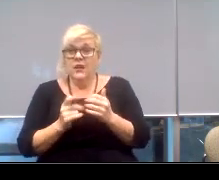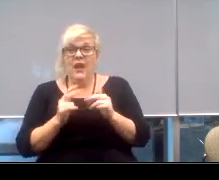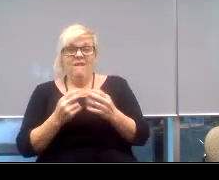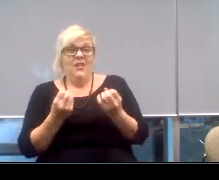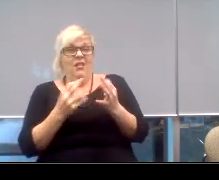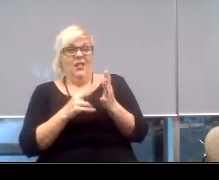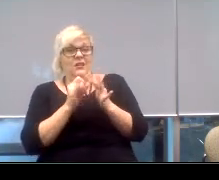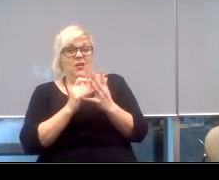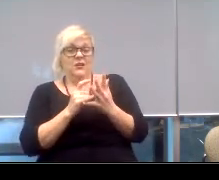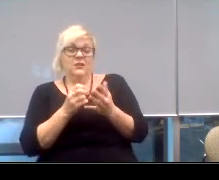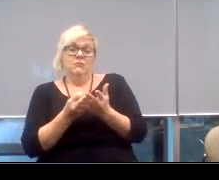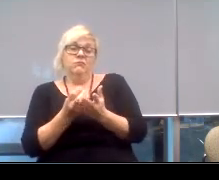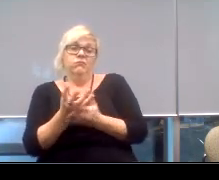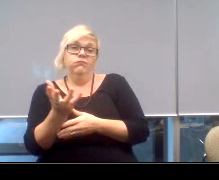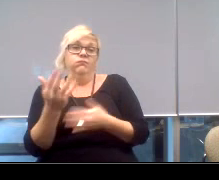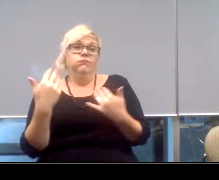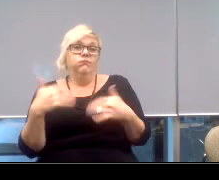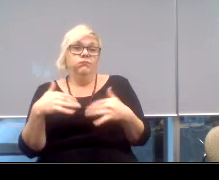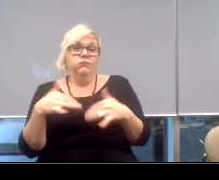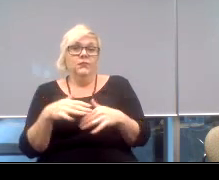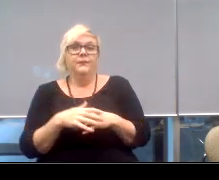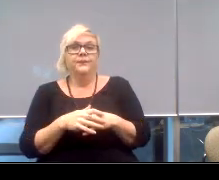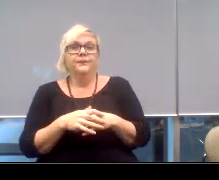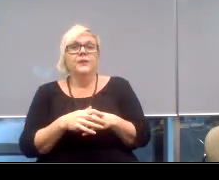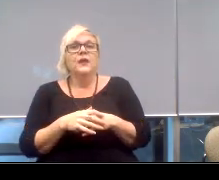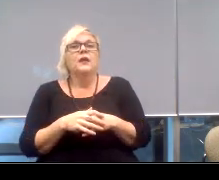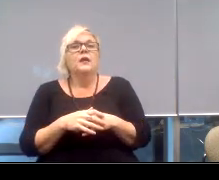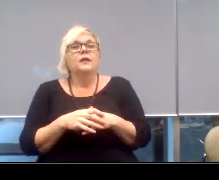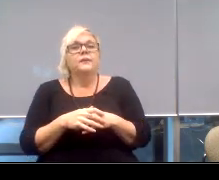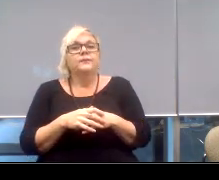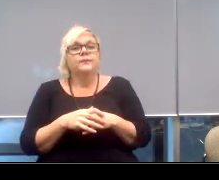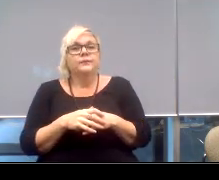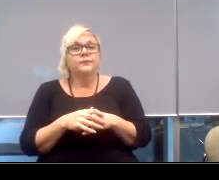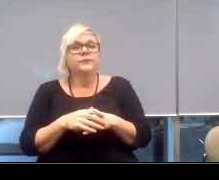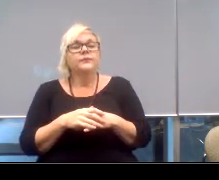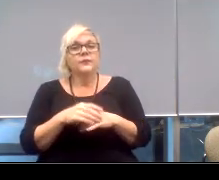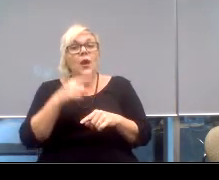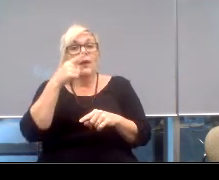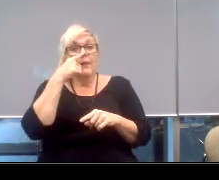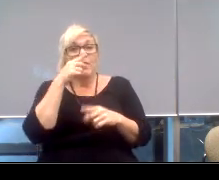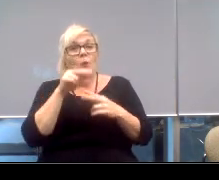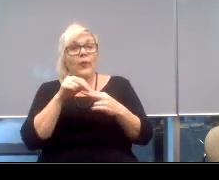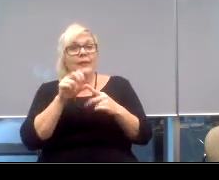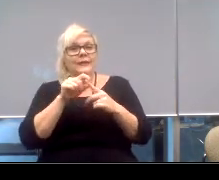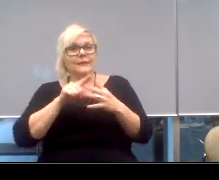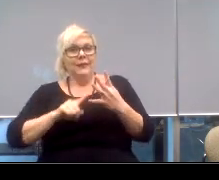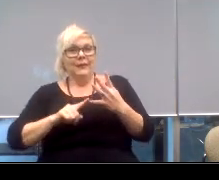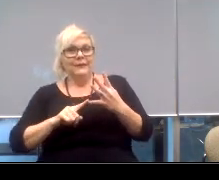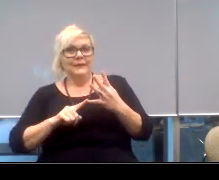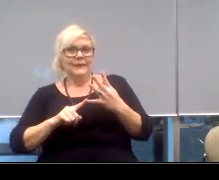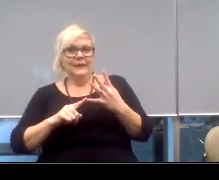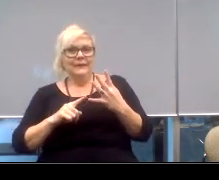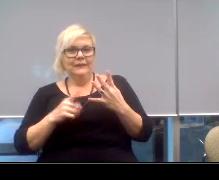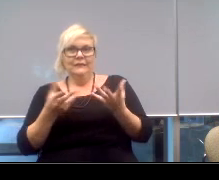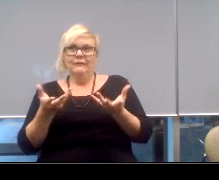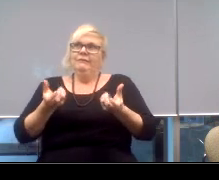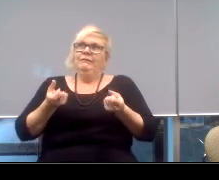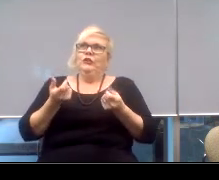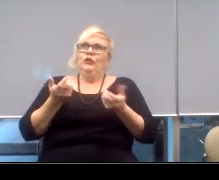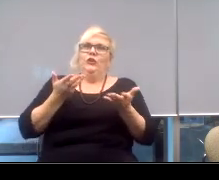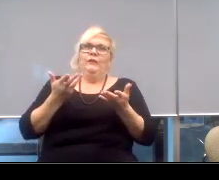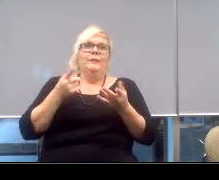Now, currently, government service providers dominate the supply of services to people with a disability, although that's changing. Individual